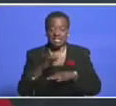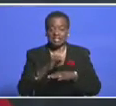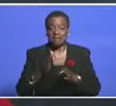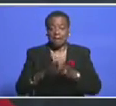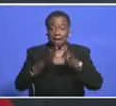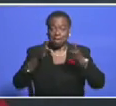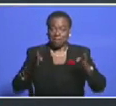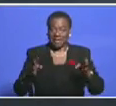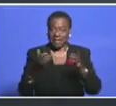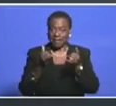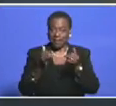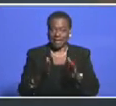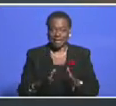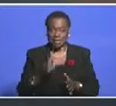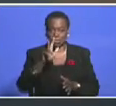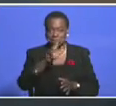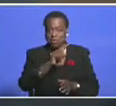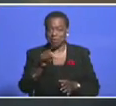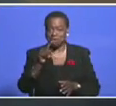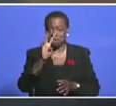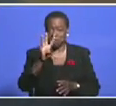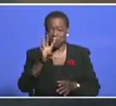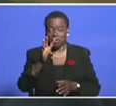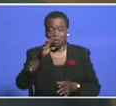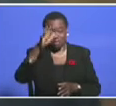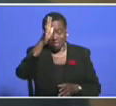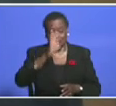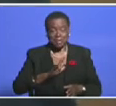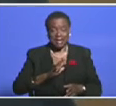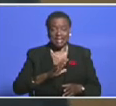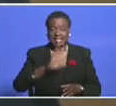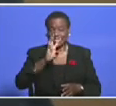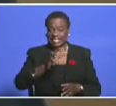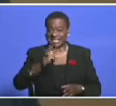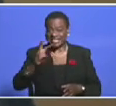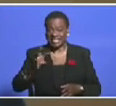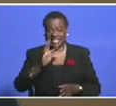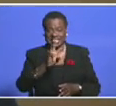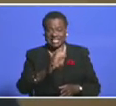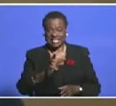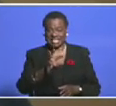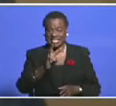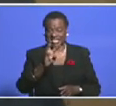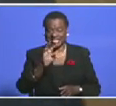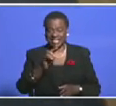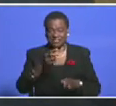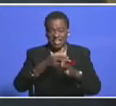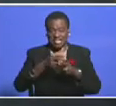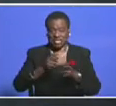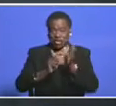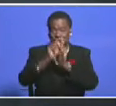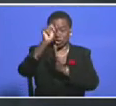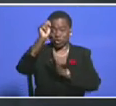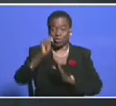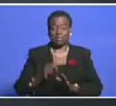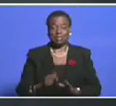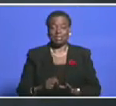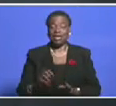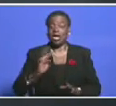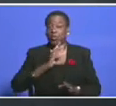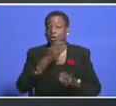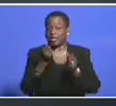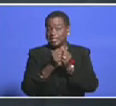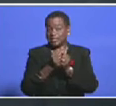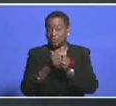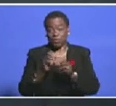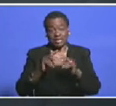are 6'8", 6'7". They got one or two 6'6 guys. We're a small team. But we believe we can be very, very